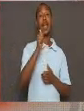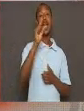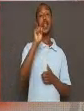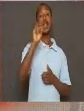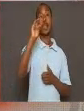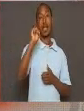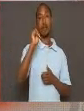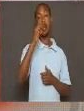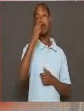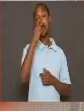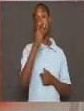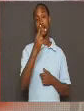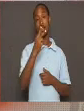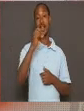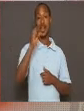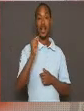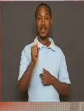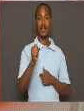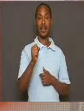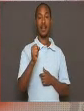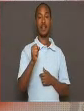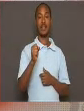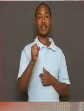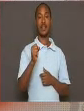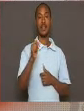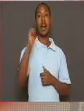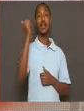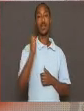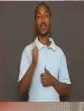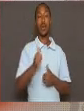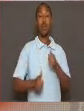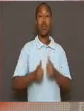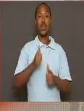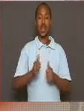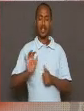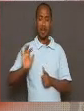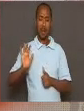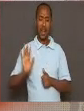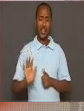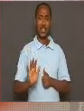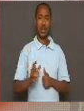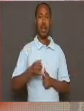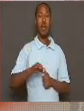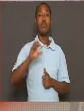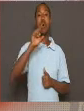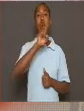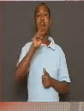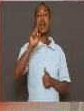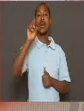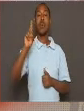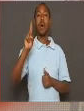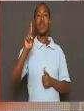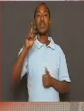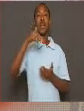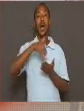Atm represents the standard atmosphere, which is at a pressure of